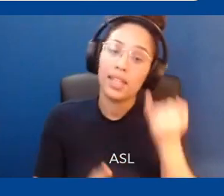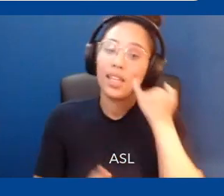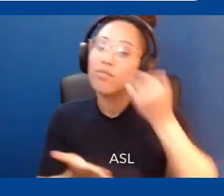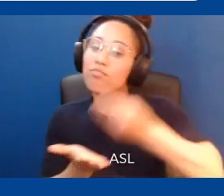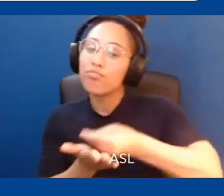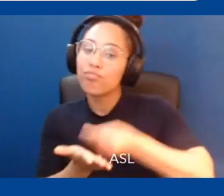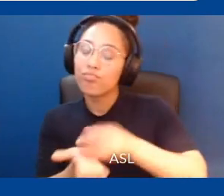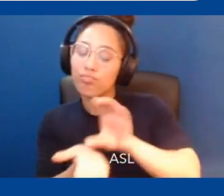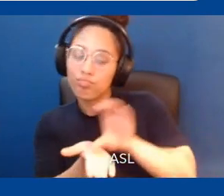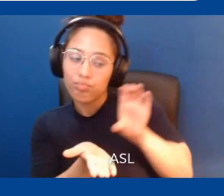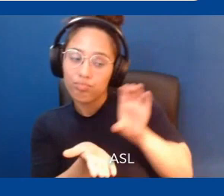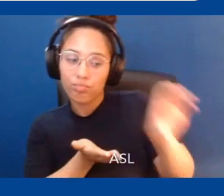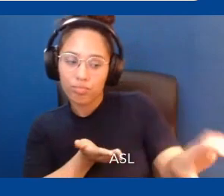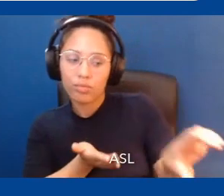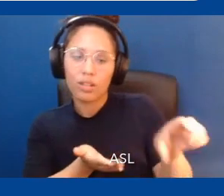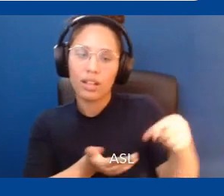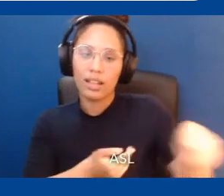for